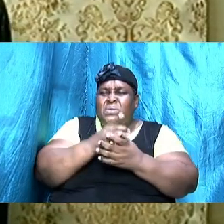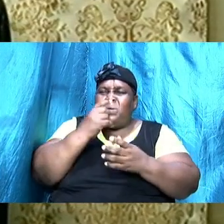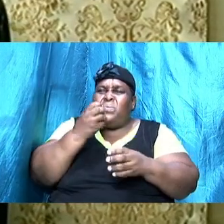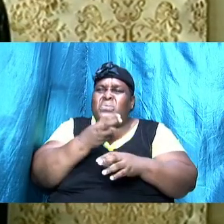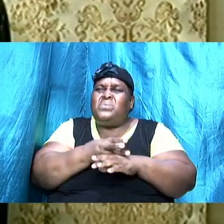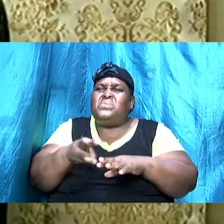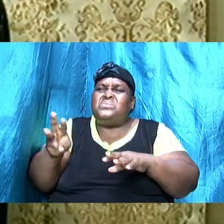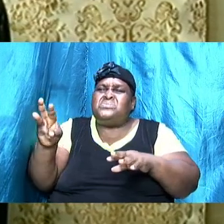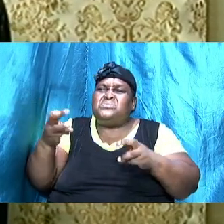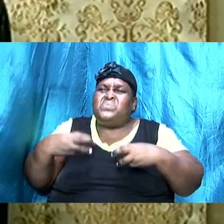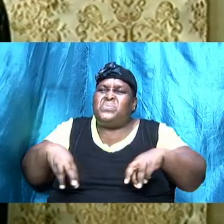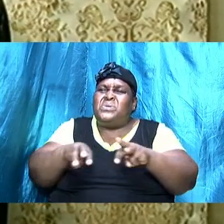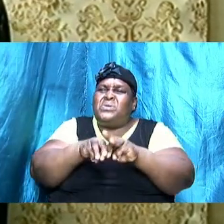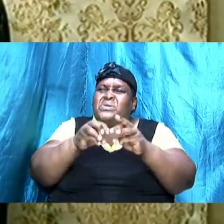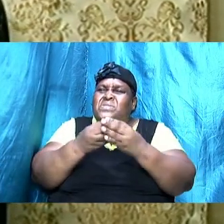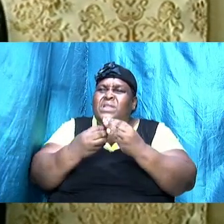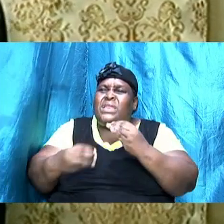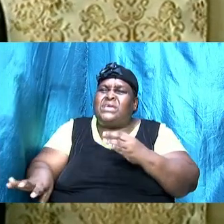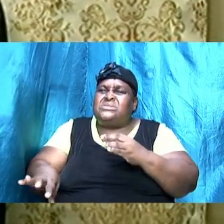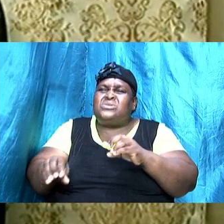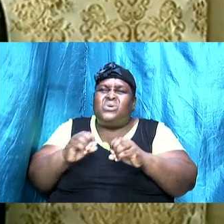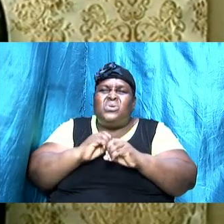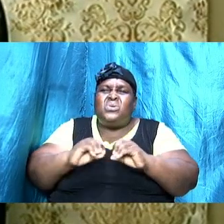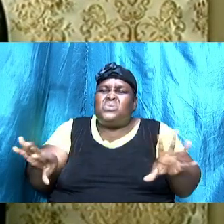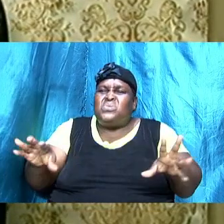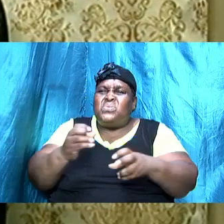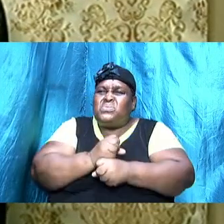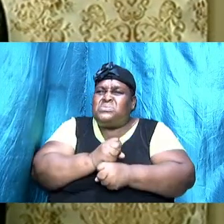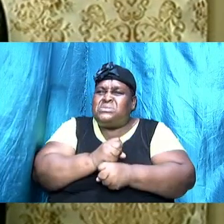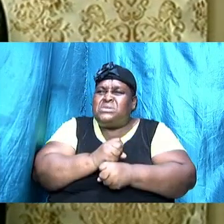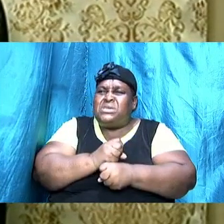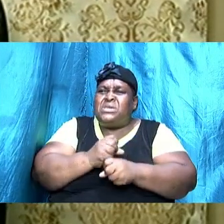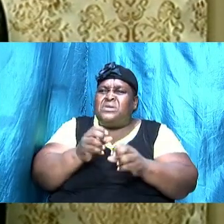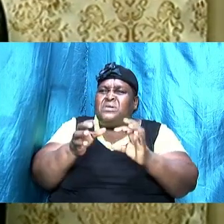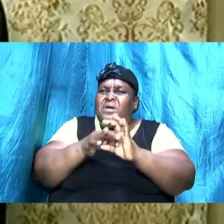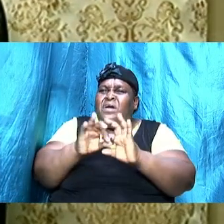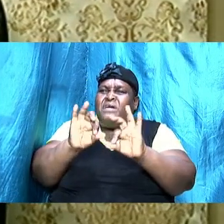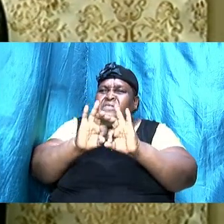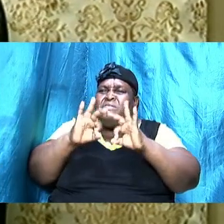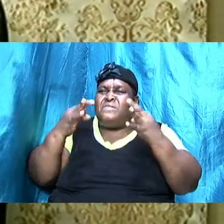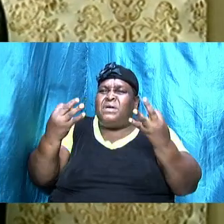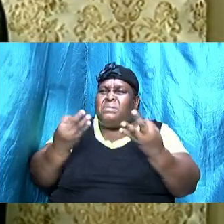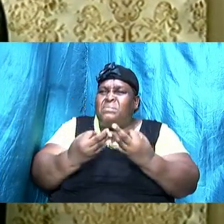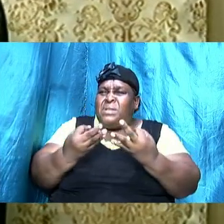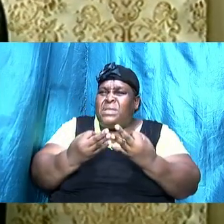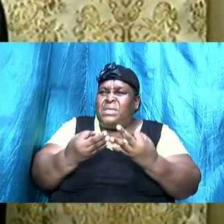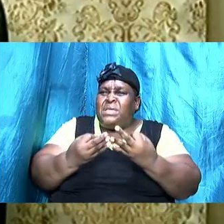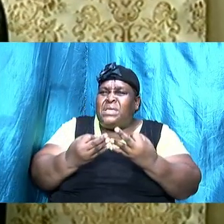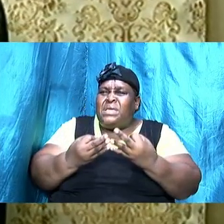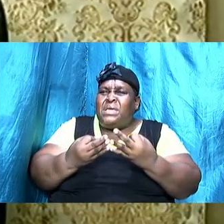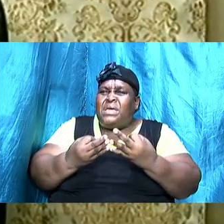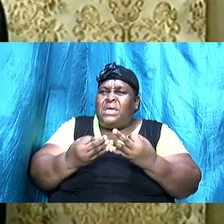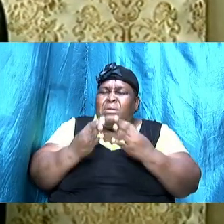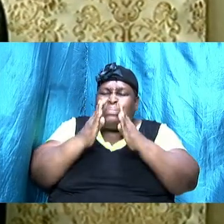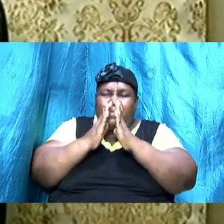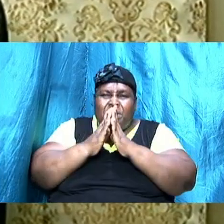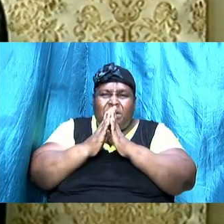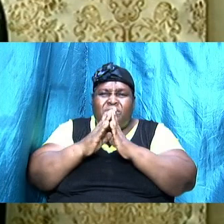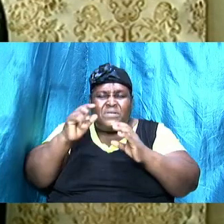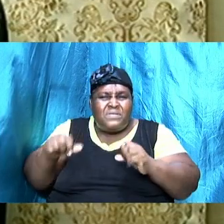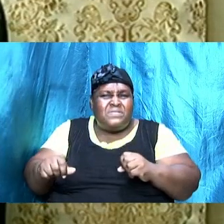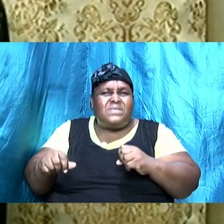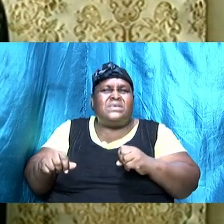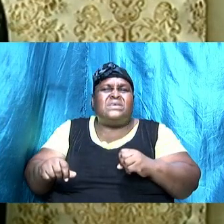outright uncaring. I have prayed and about this matter hard, and the Lord